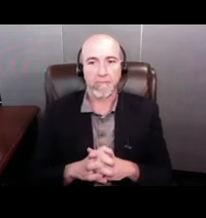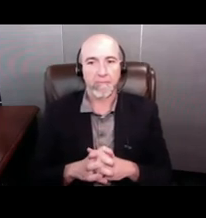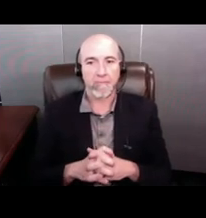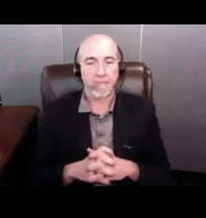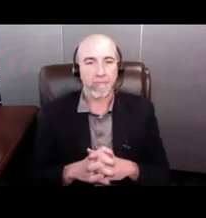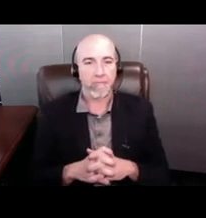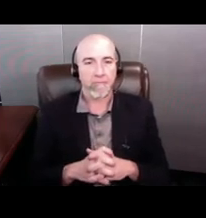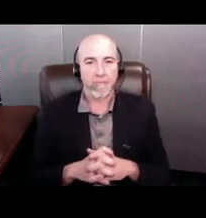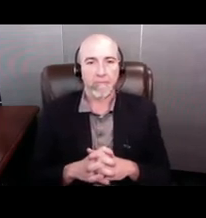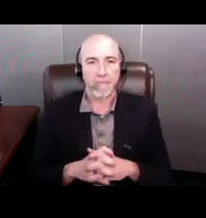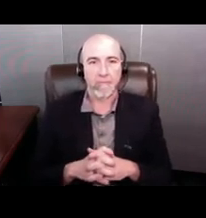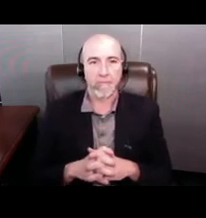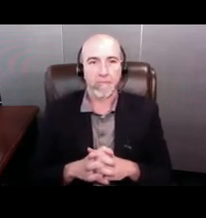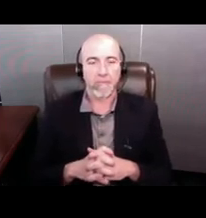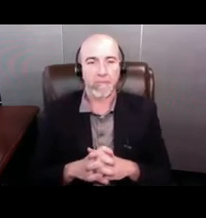Accessible Galveston.